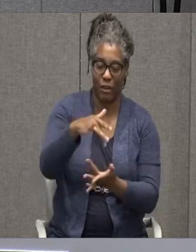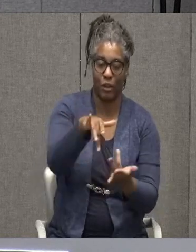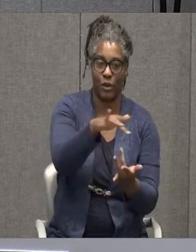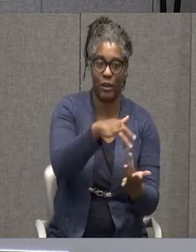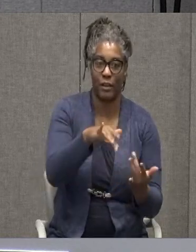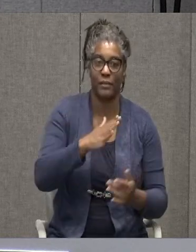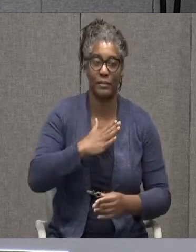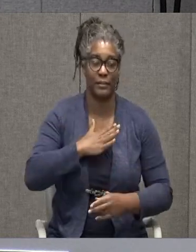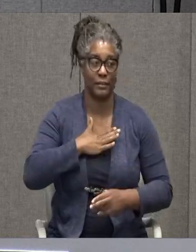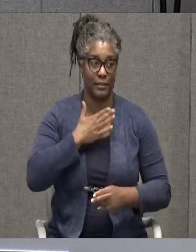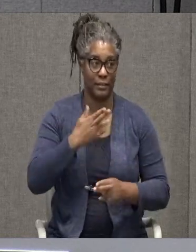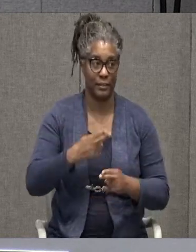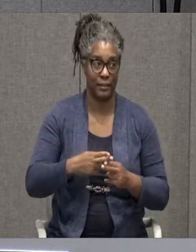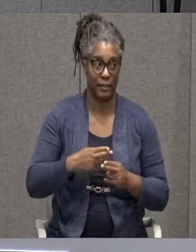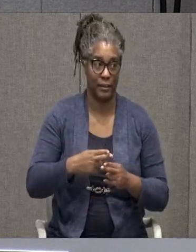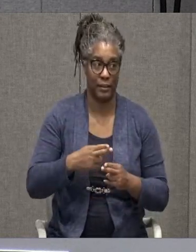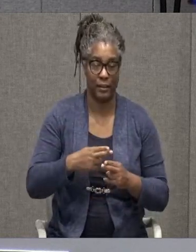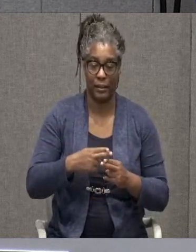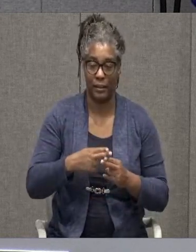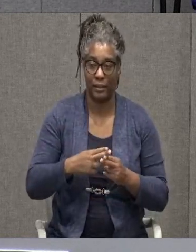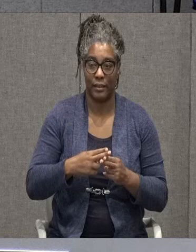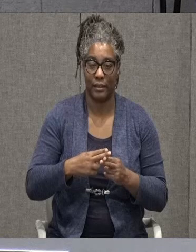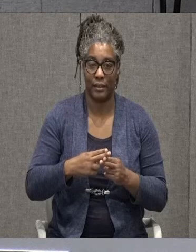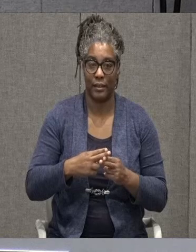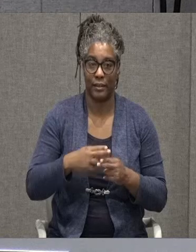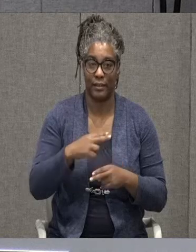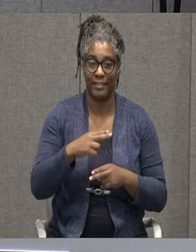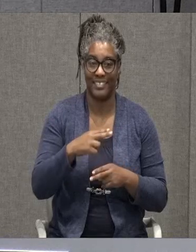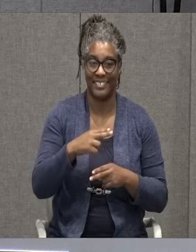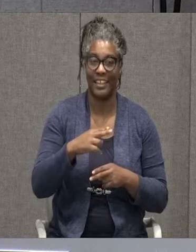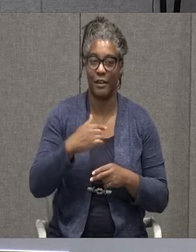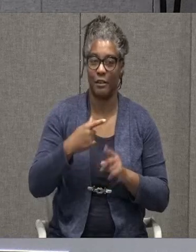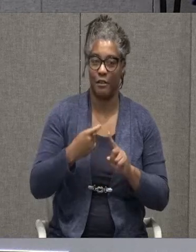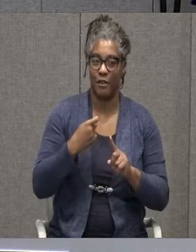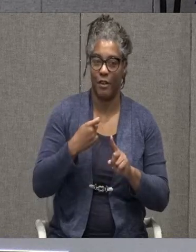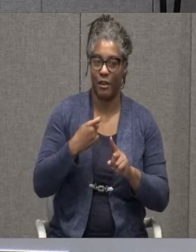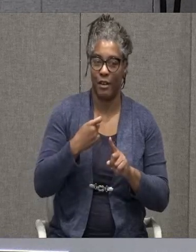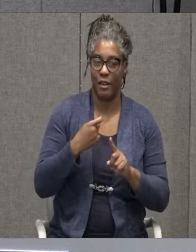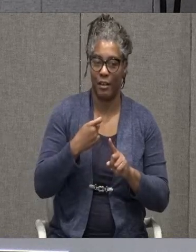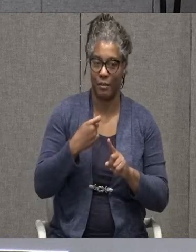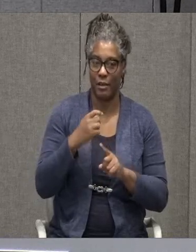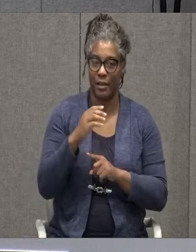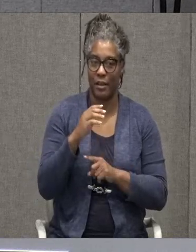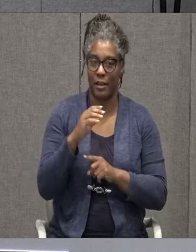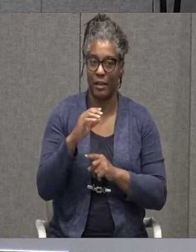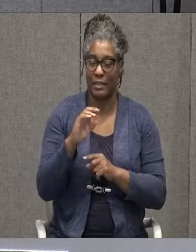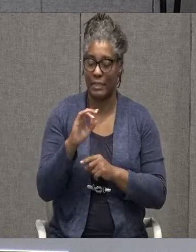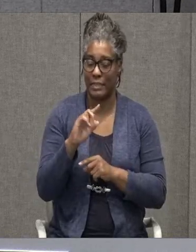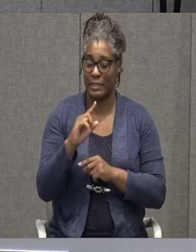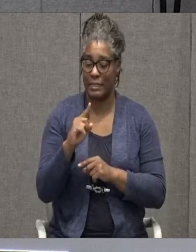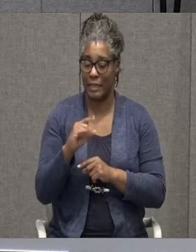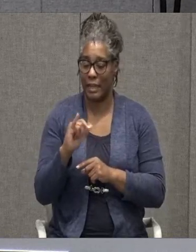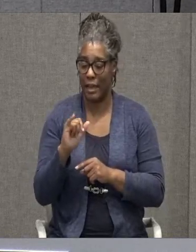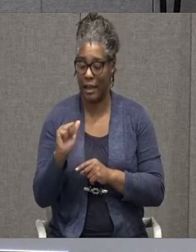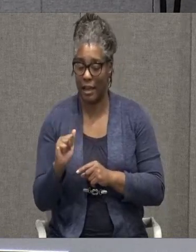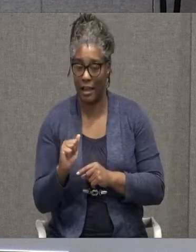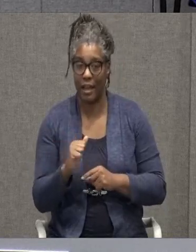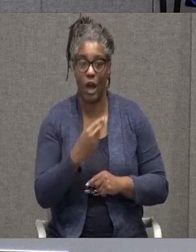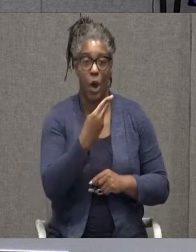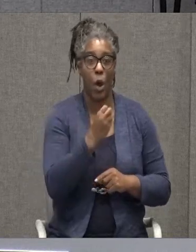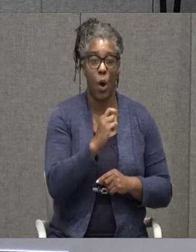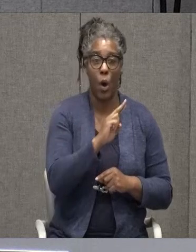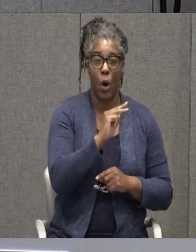Zia Elementary School. And I'm Mrs. Hornbeck, and I teach at Monte Vista